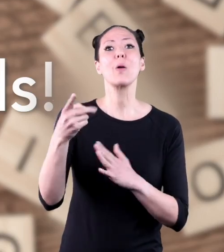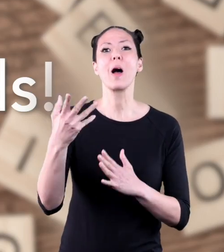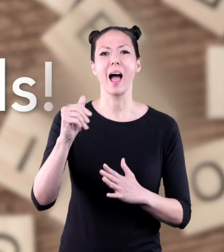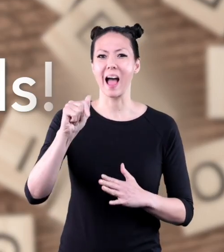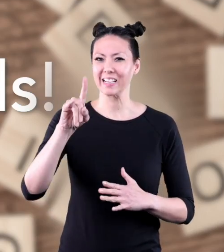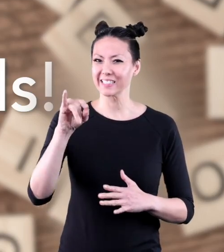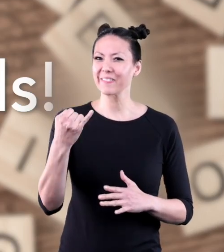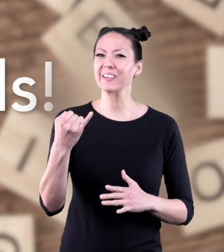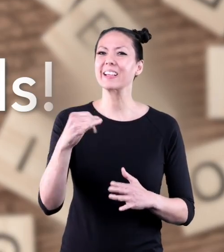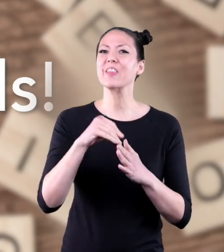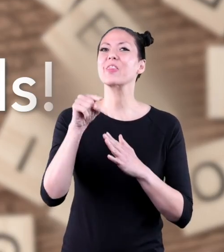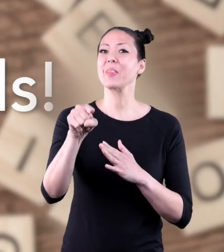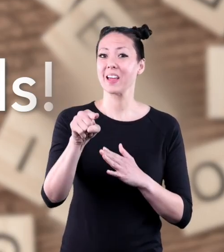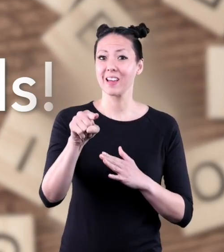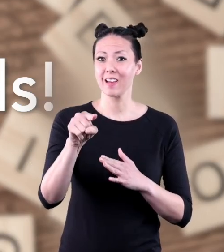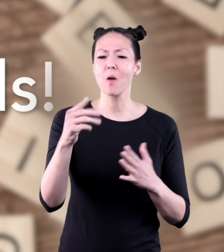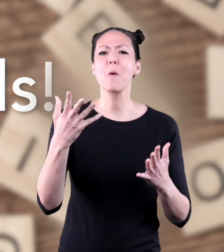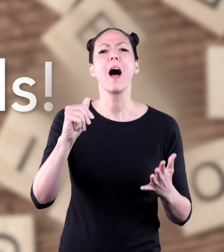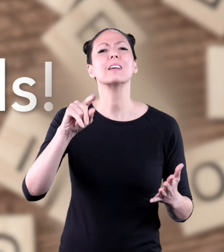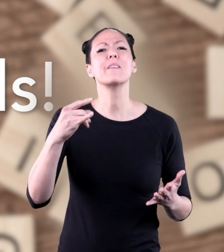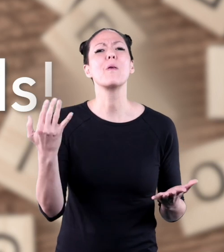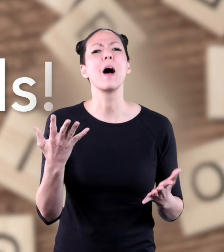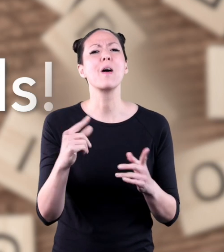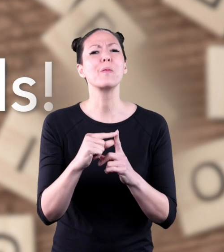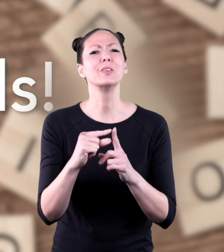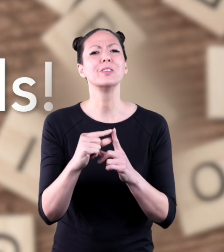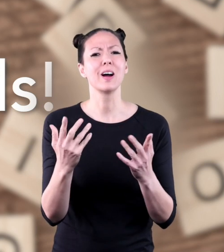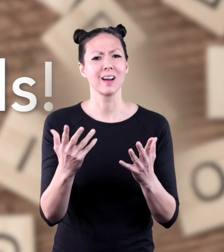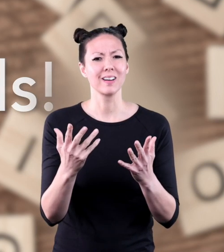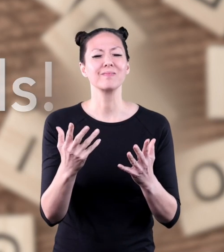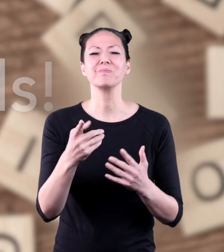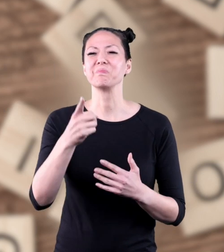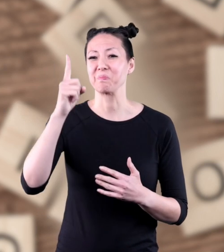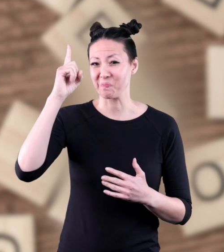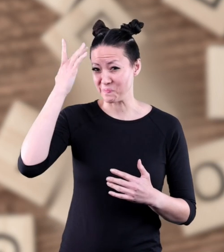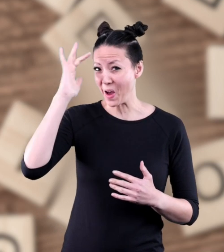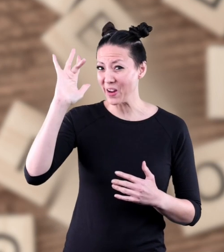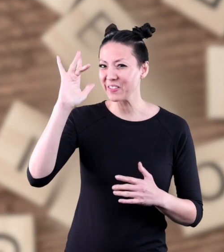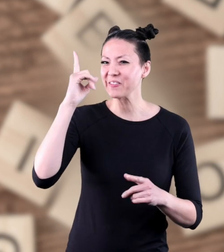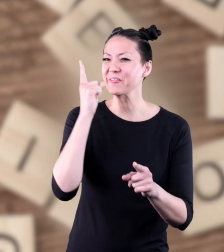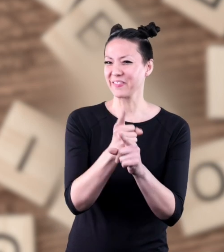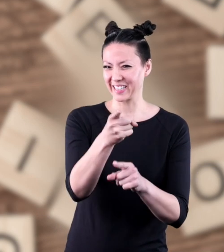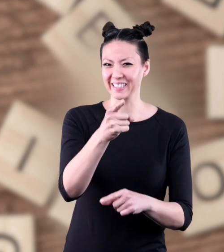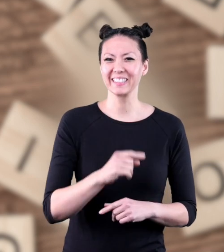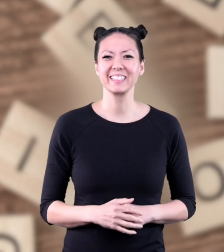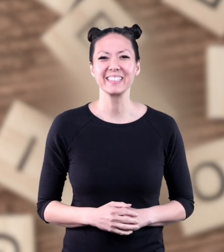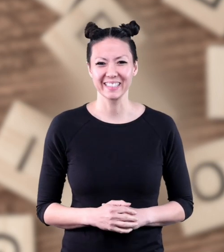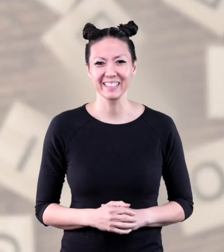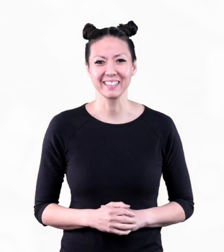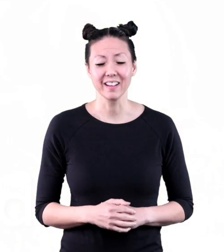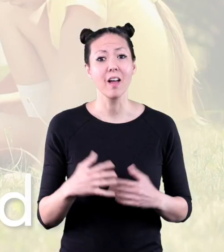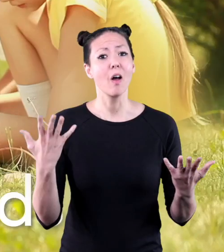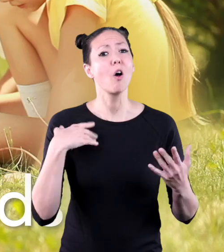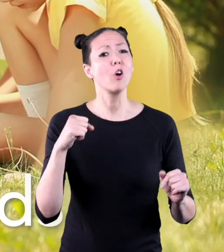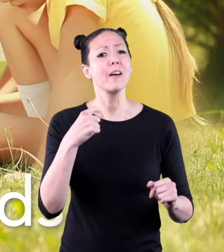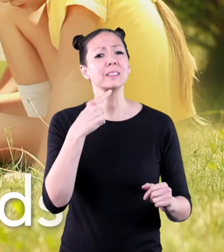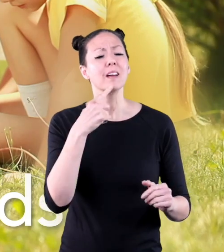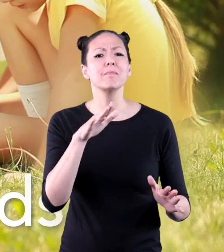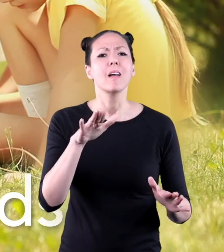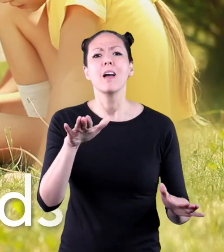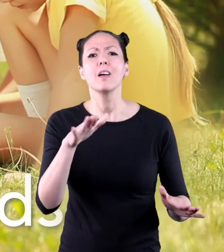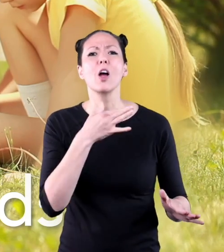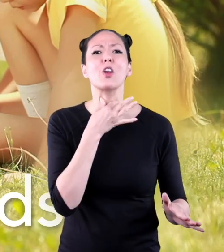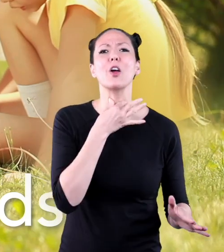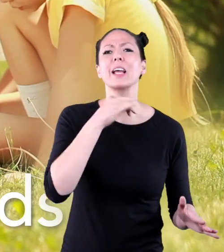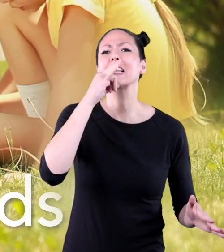an adjective in there. Which word was the adjective? If you guessed the word smart, you're right. Or we could have